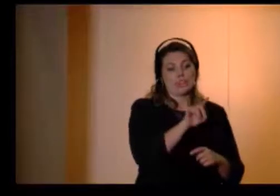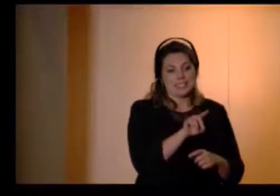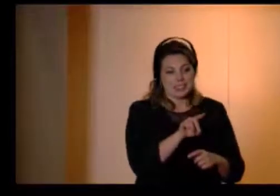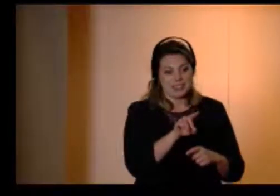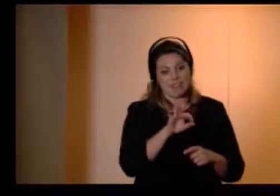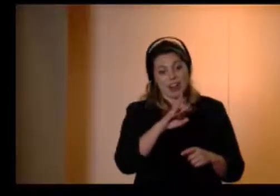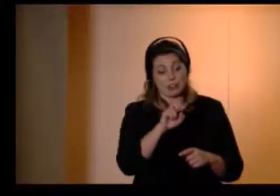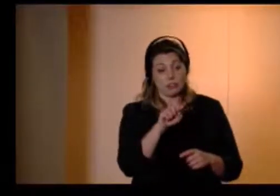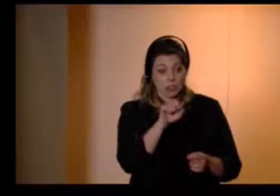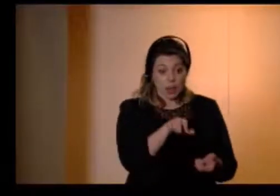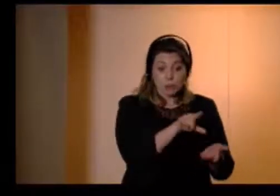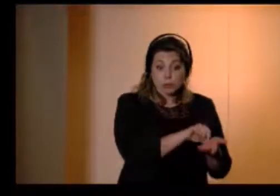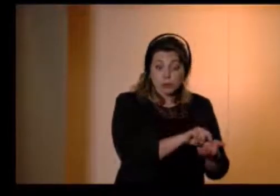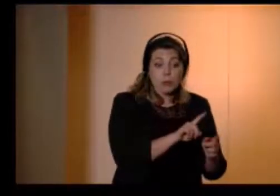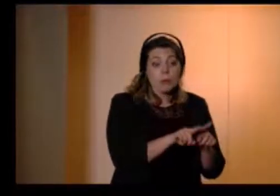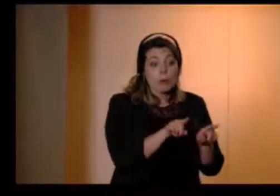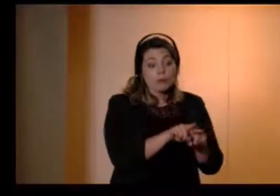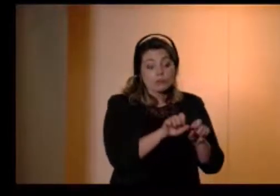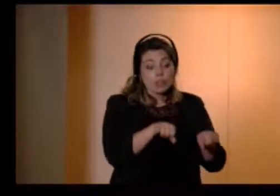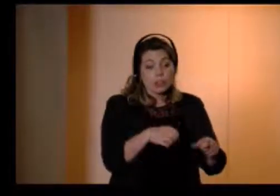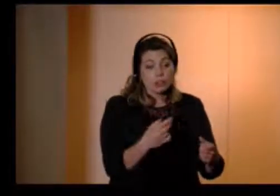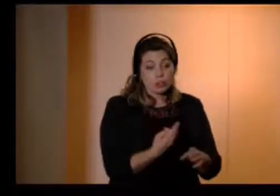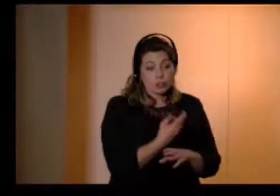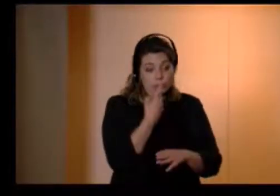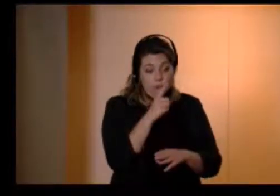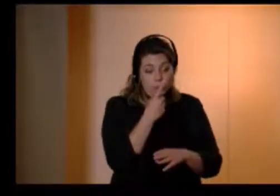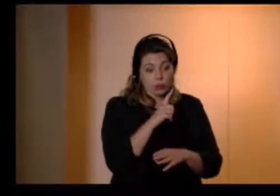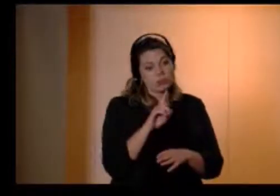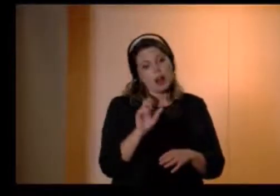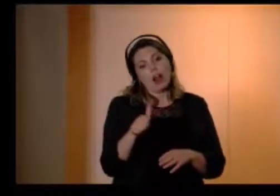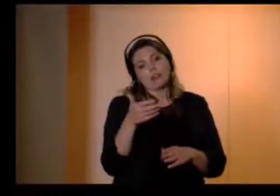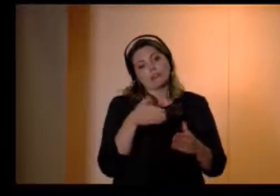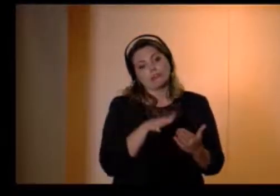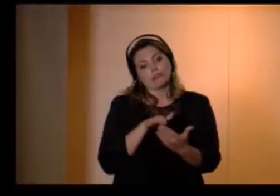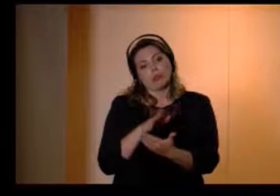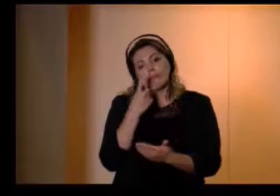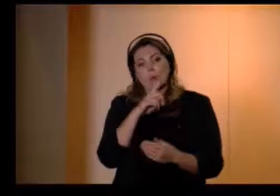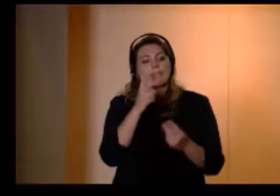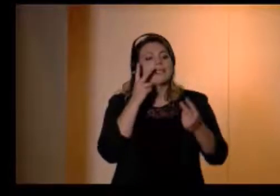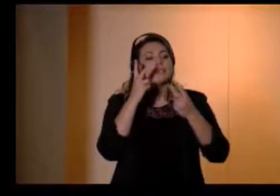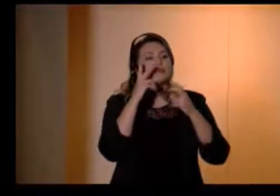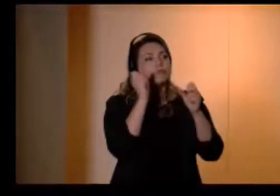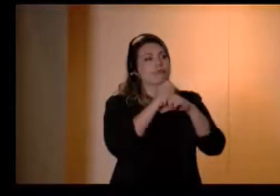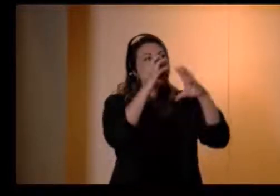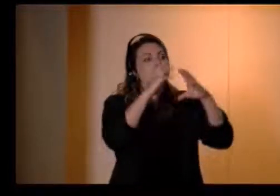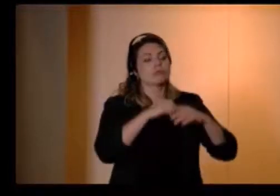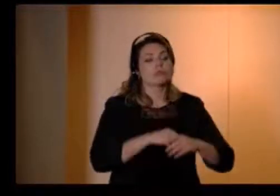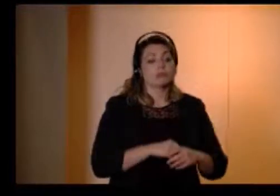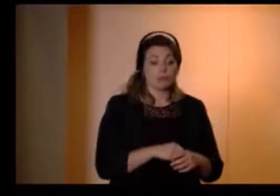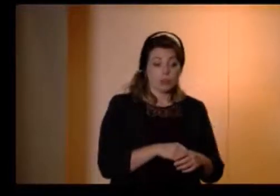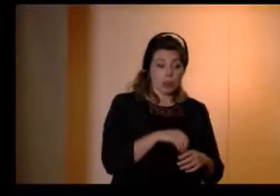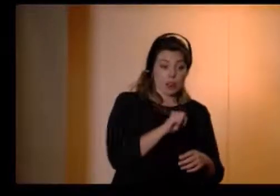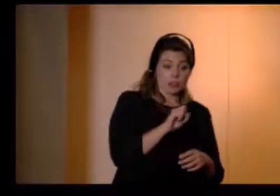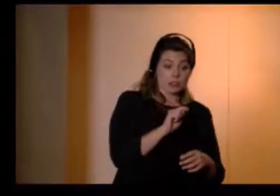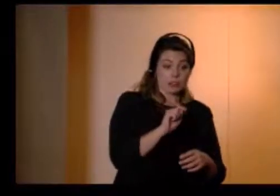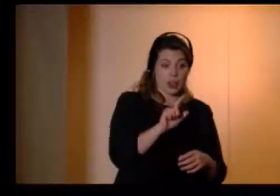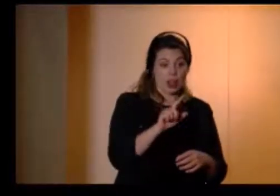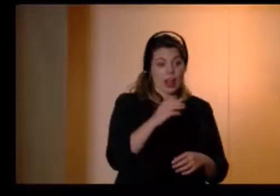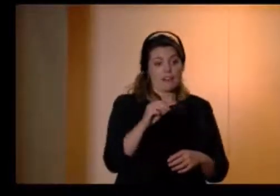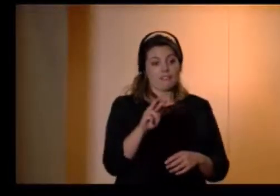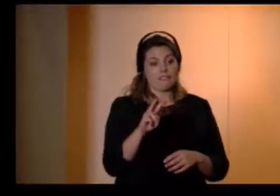can be printed, but they can also be used in other ways for visualization. The STL and VRML